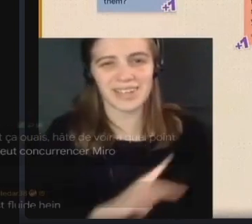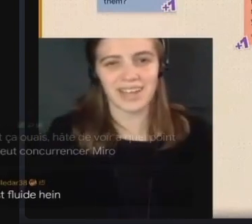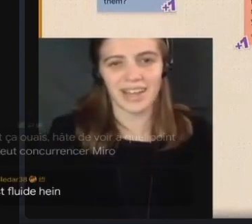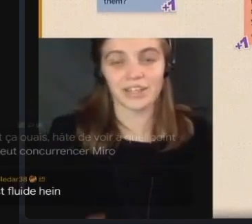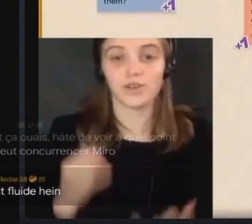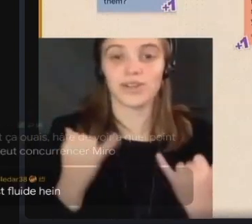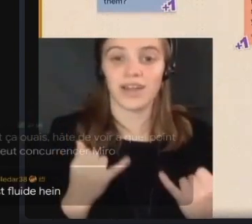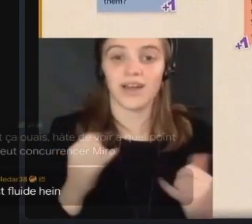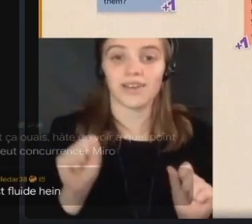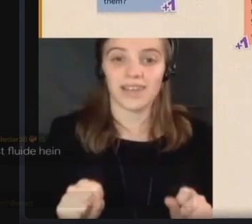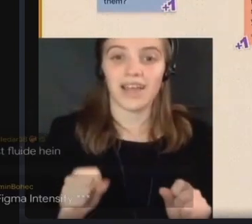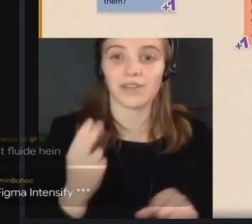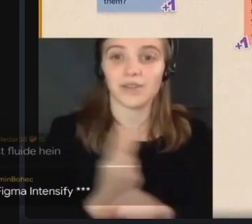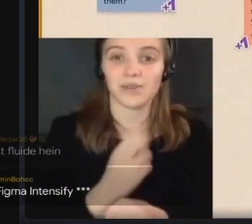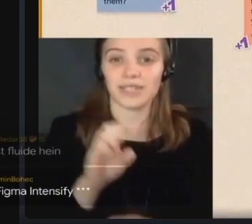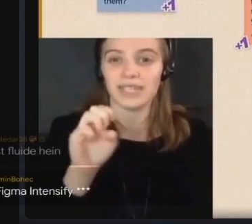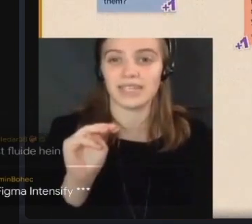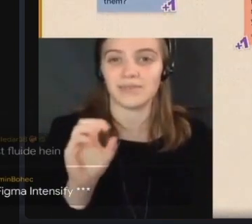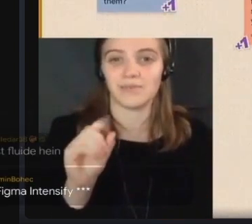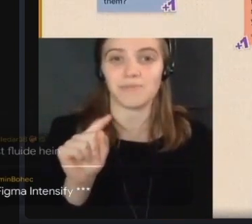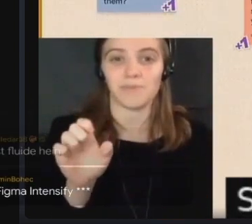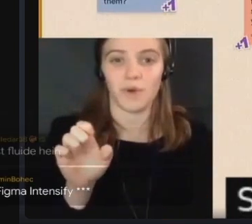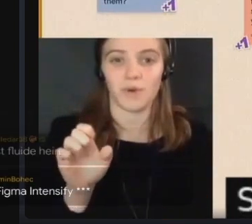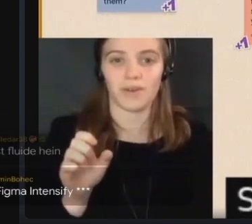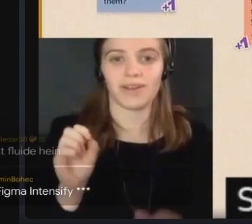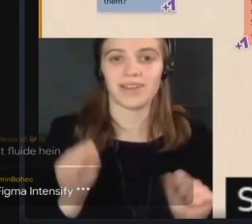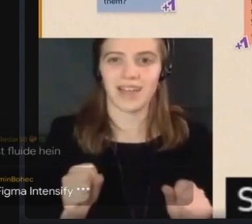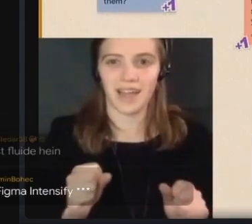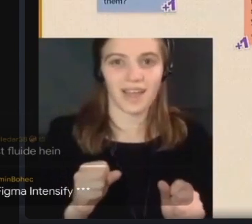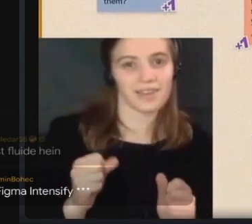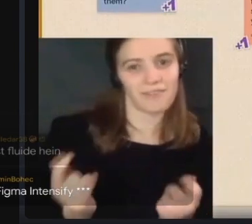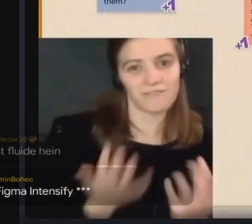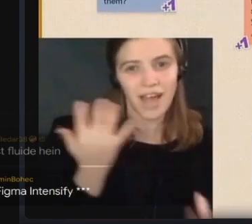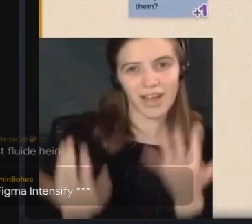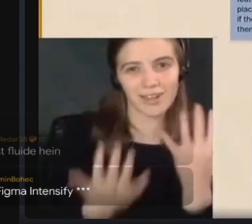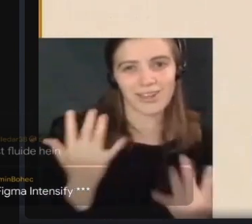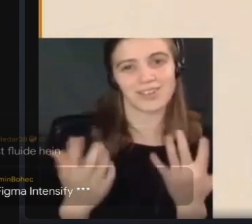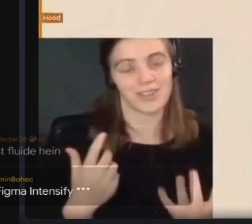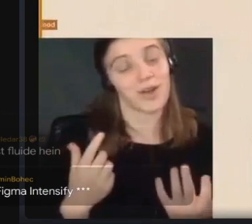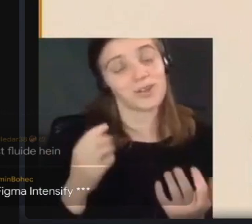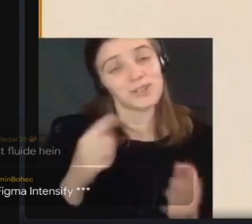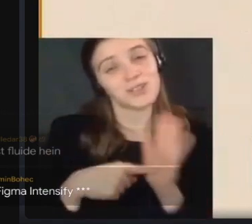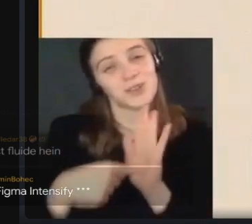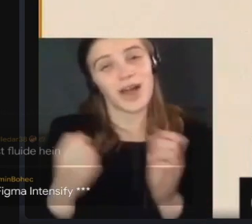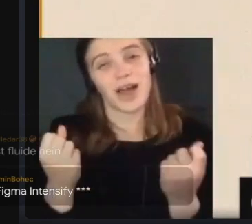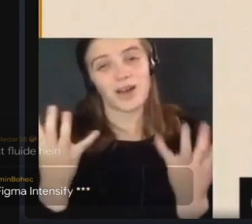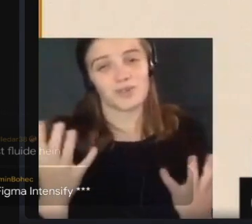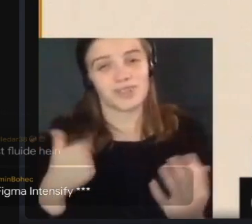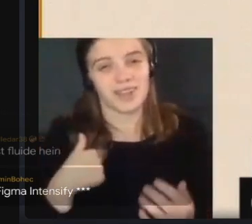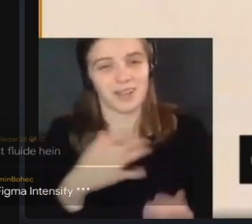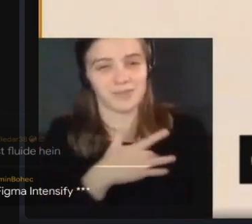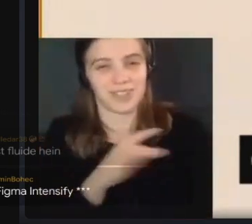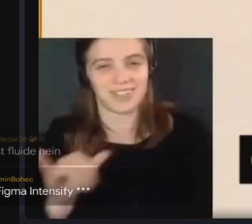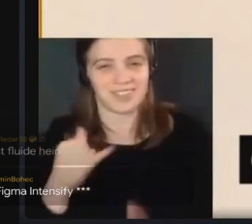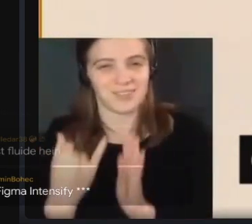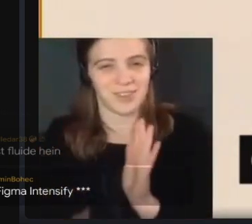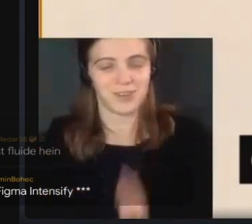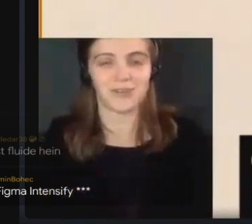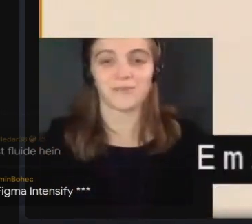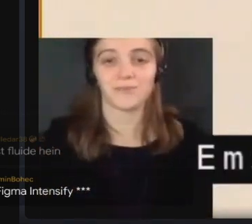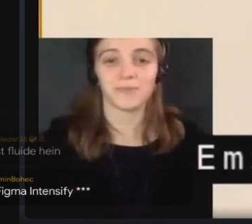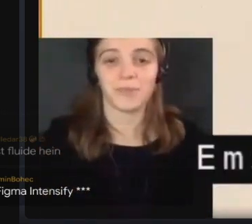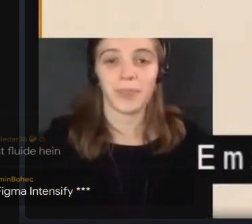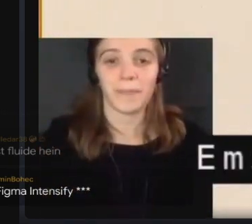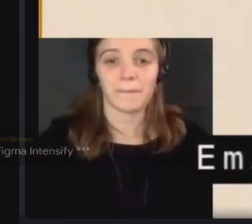view, and I can start to make fire here to show how Mais much what I the appreciate fuck? that. Or maybe I just want to show